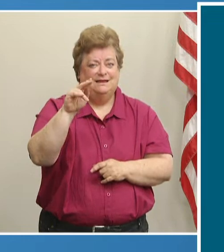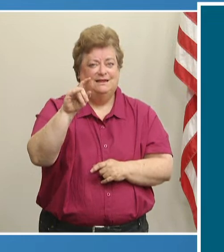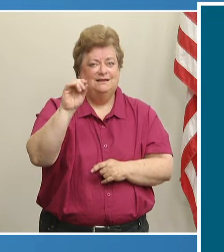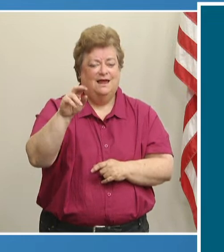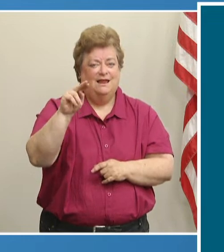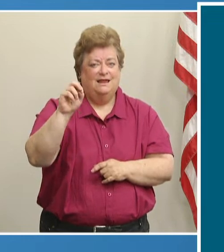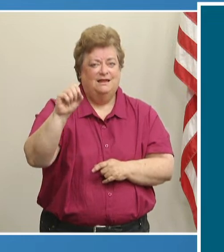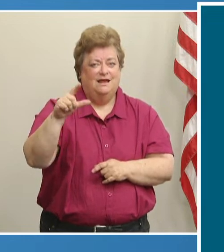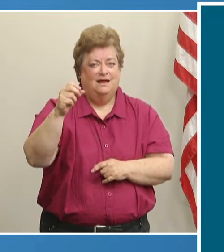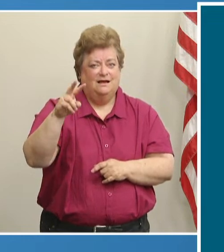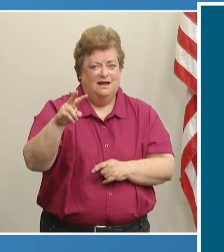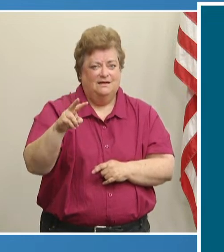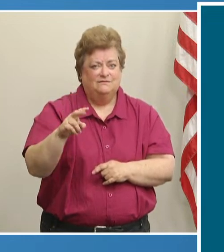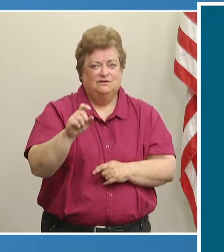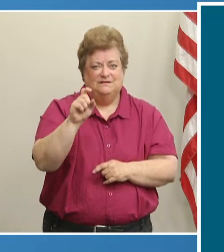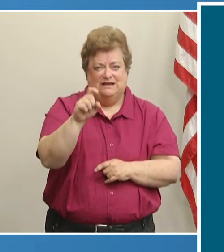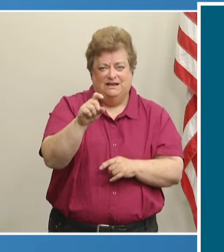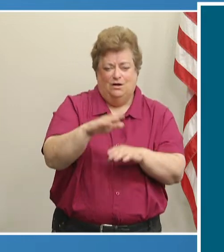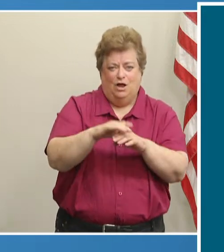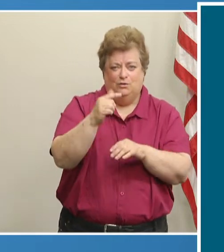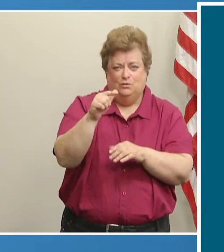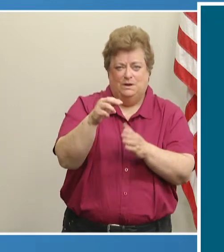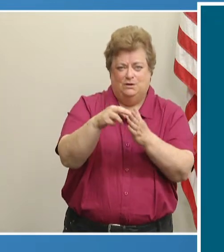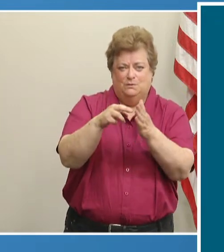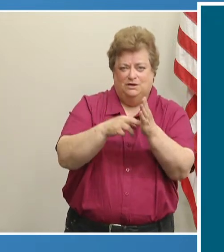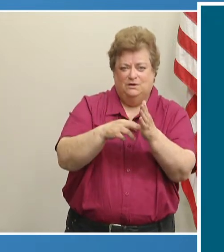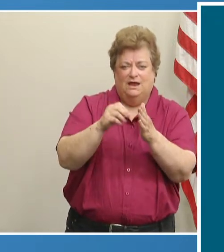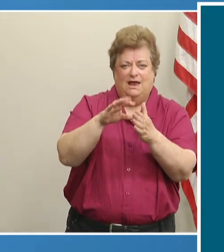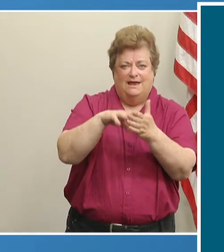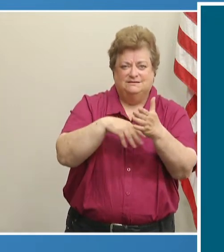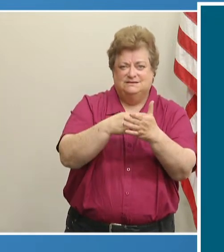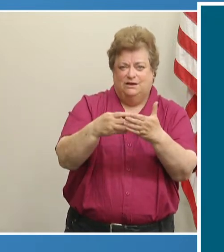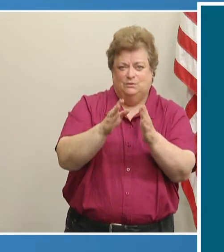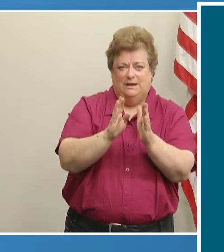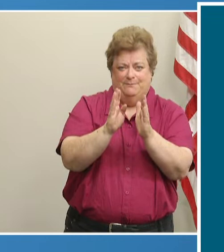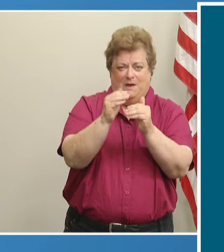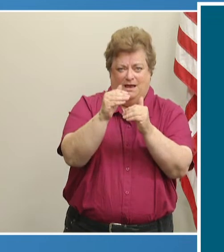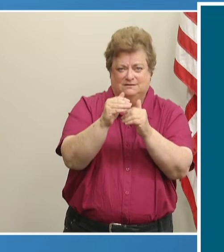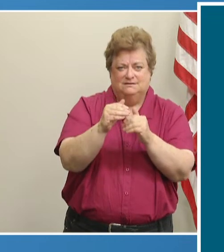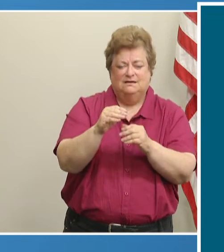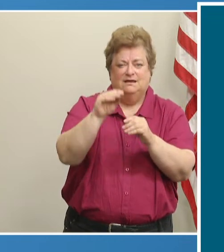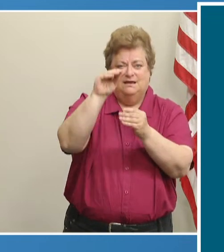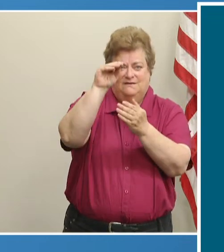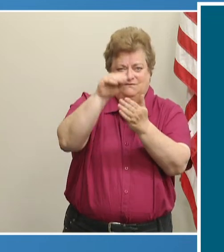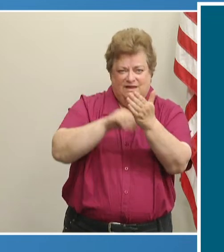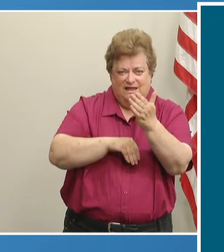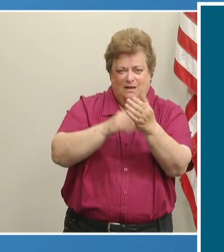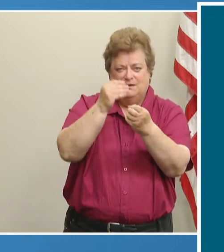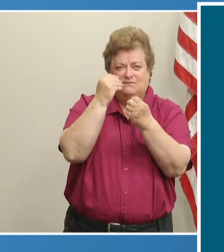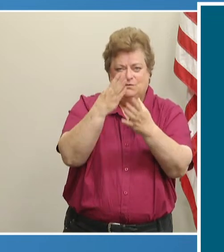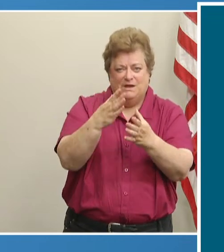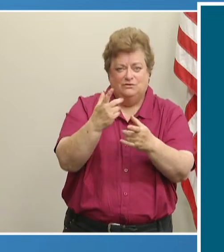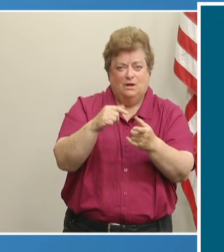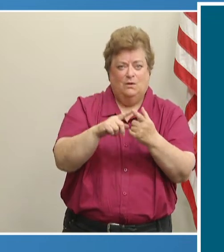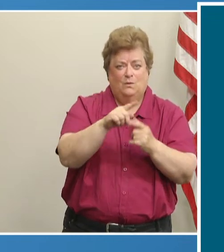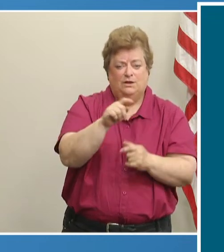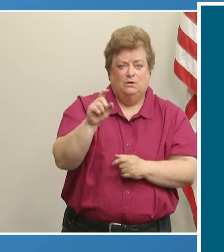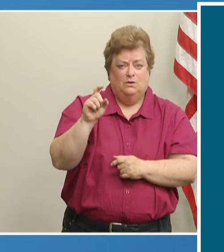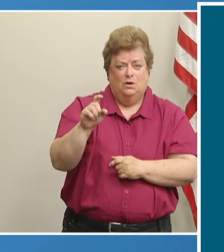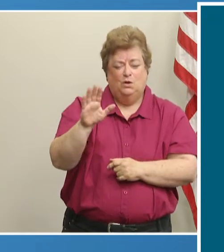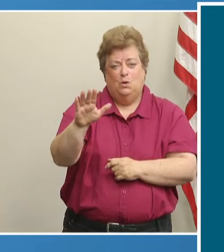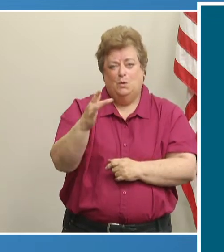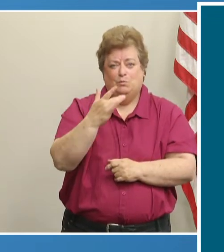covid19.lincoln.ne.gov. Just click on the green registration and scheduling box. Fill out your information, and when you click on your